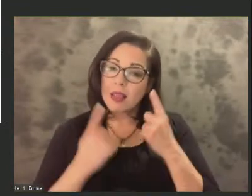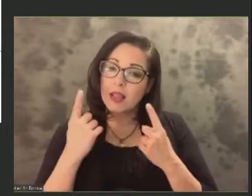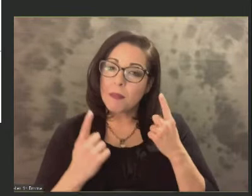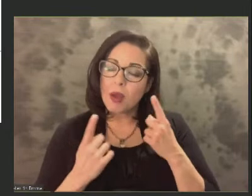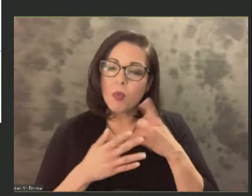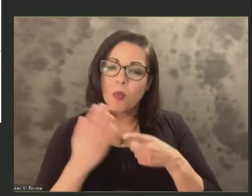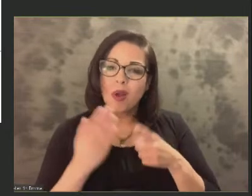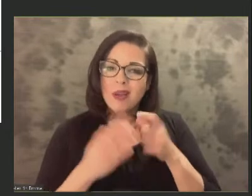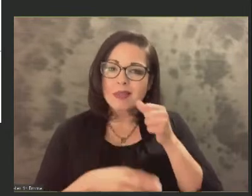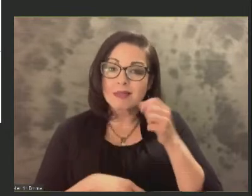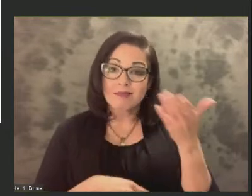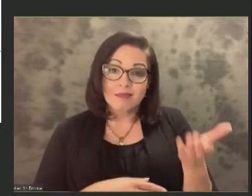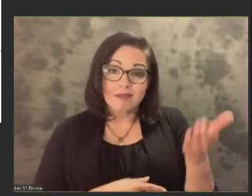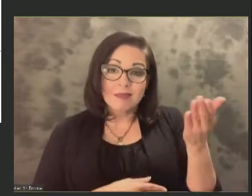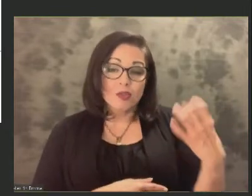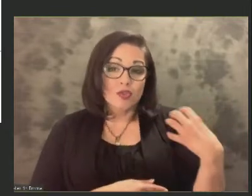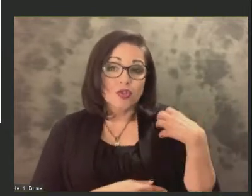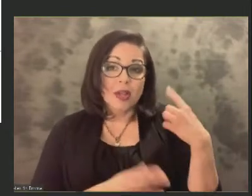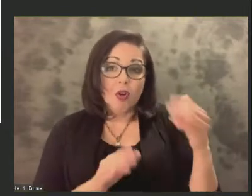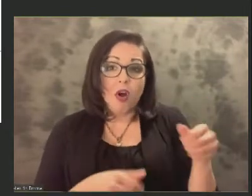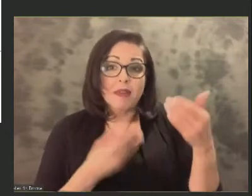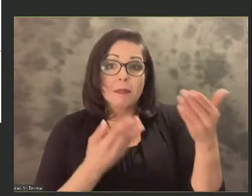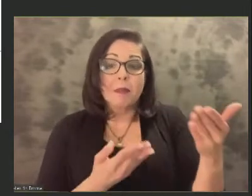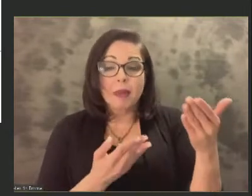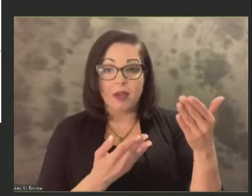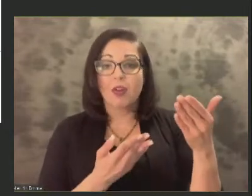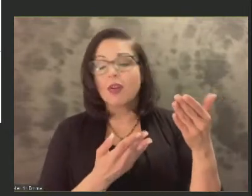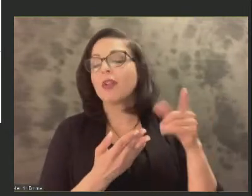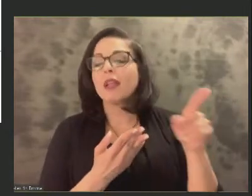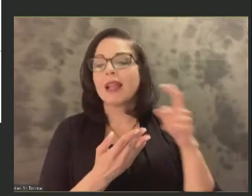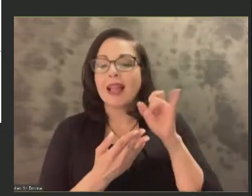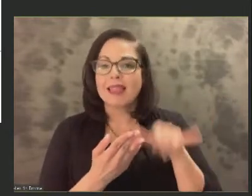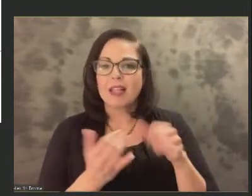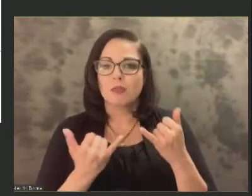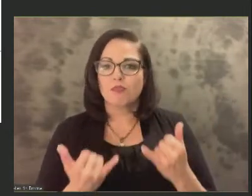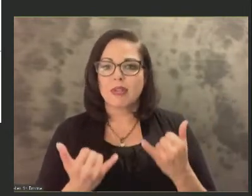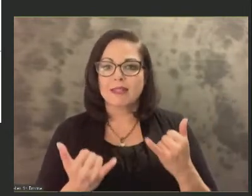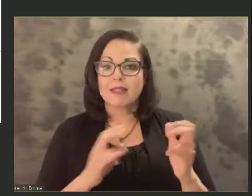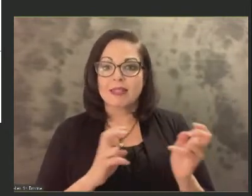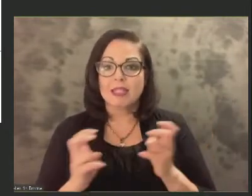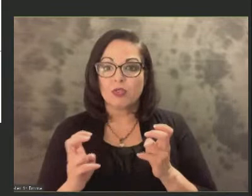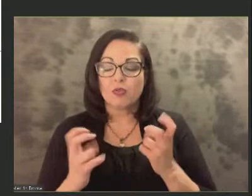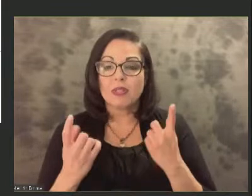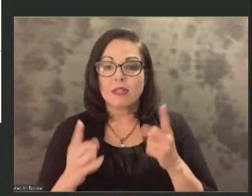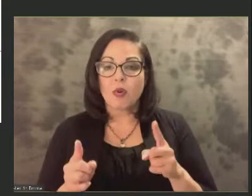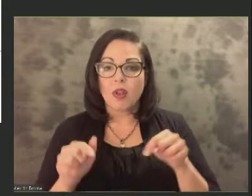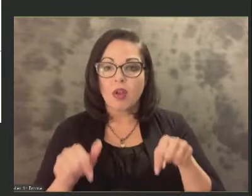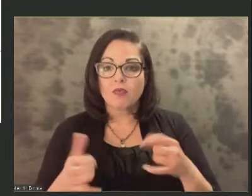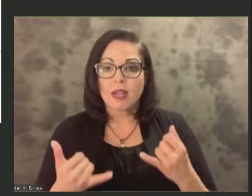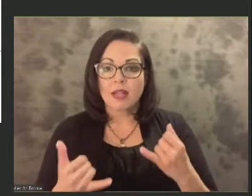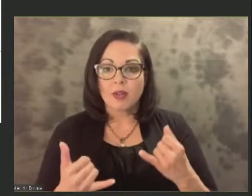Madam Chair has already presented, and that is the President issued an executive order,